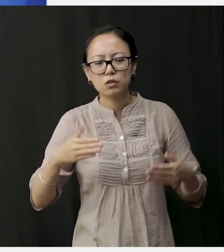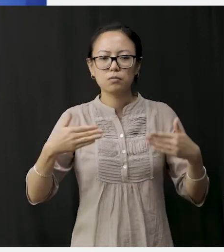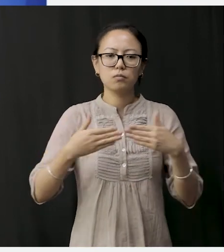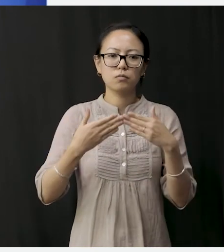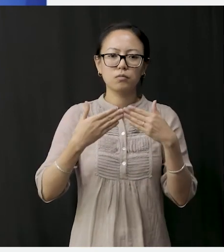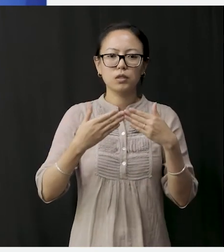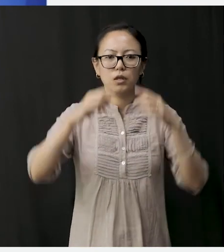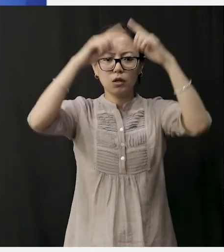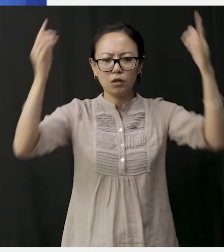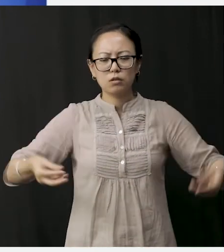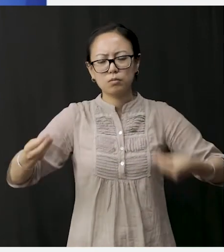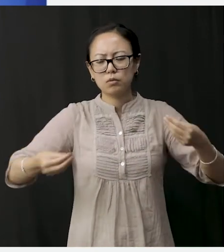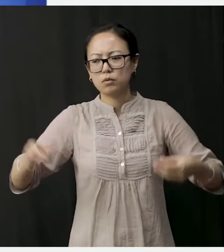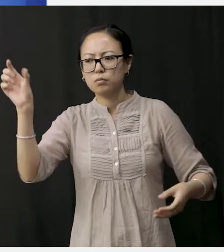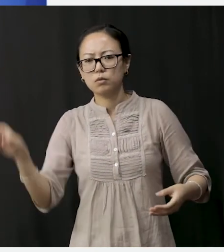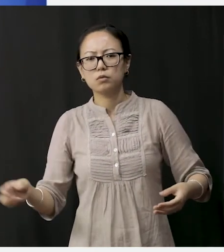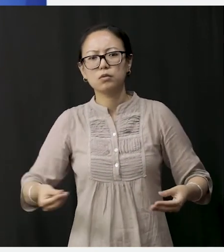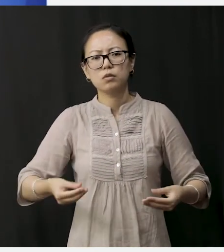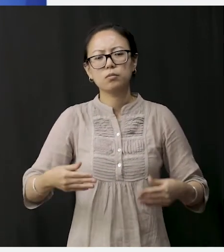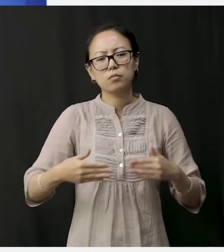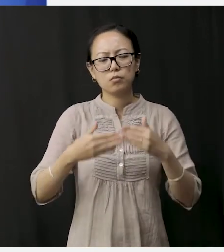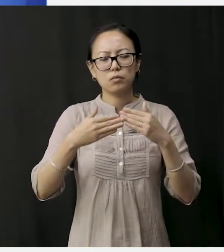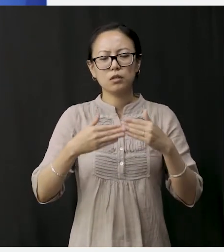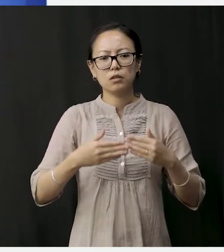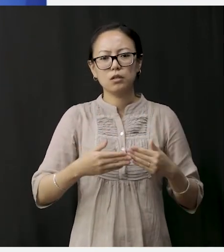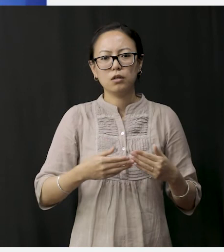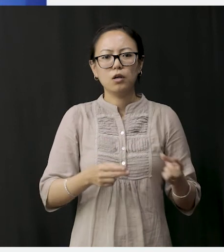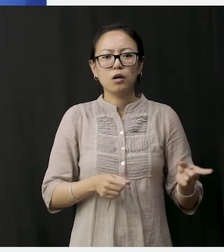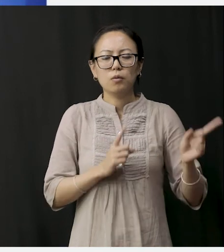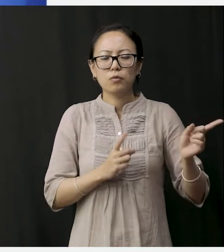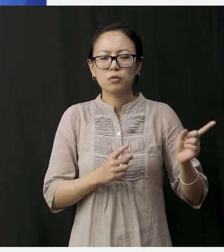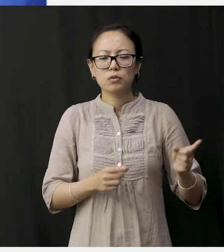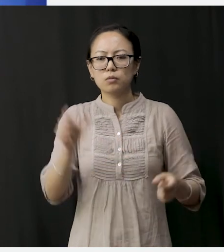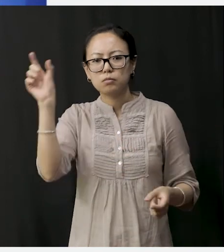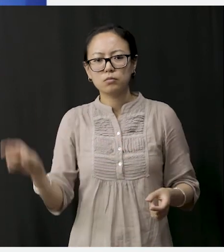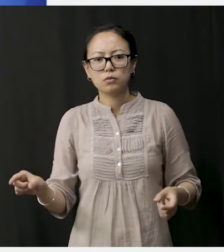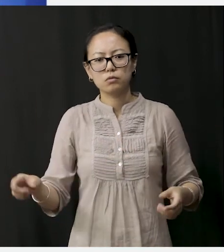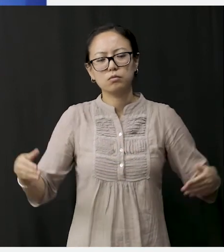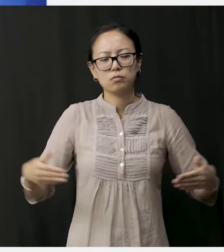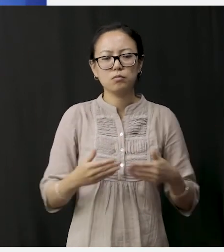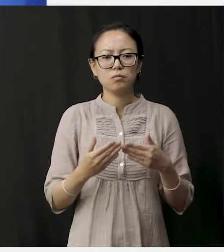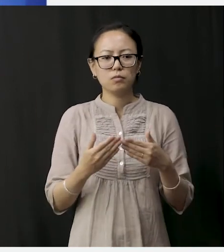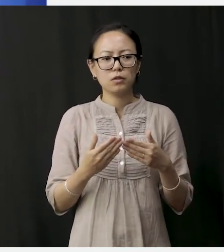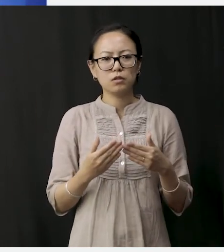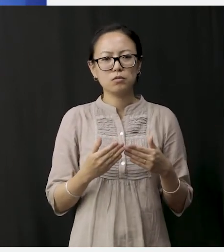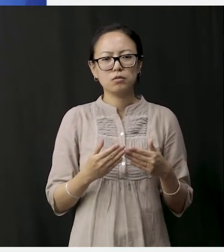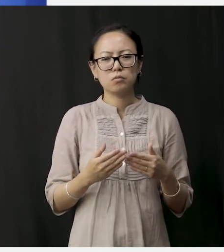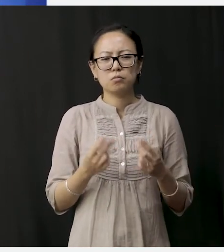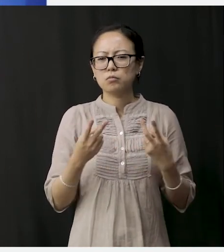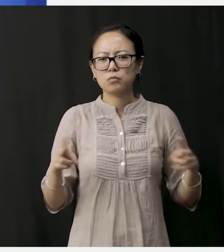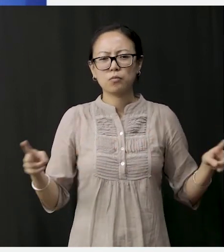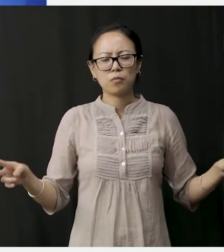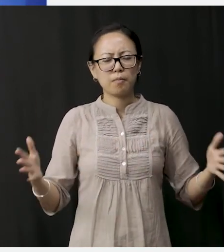across shopkeepers, police, and the sweepers. And by seeing all these things, he have learned so much, right?